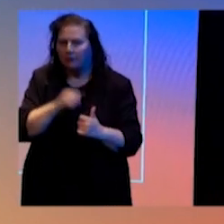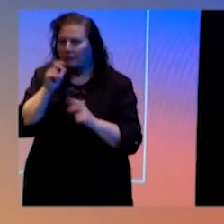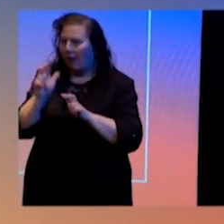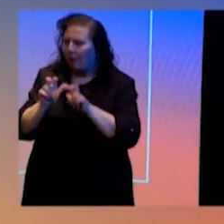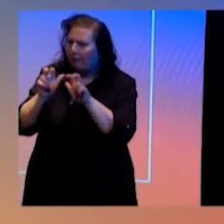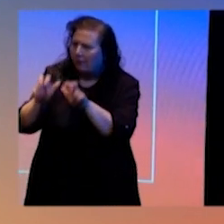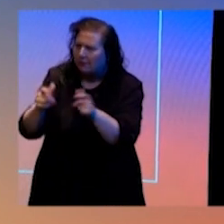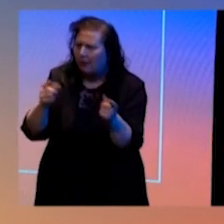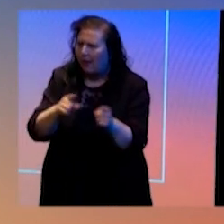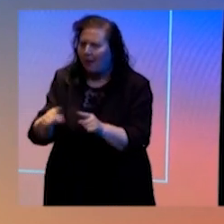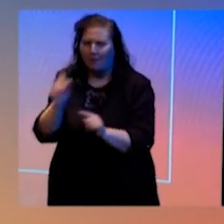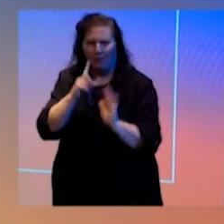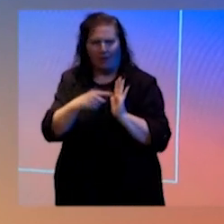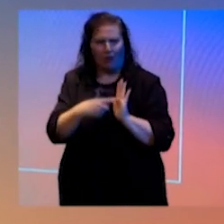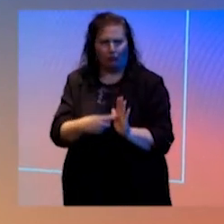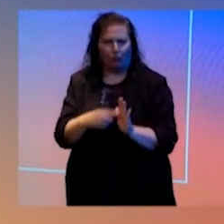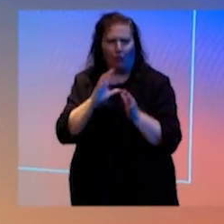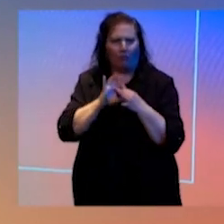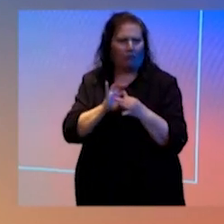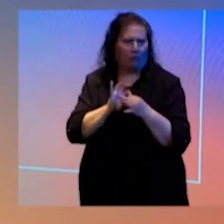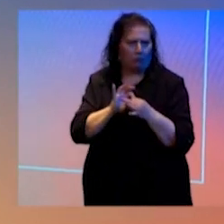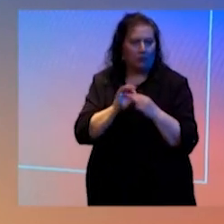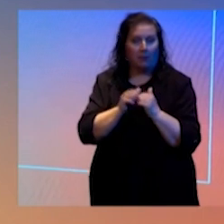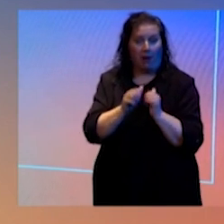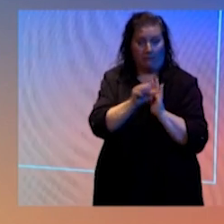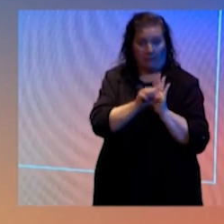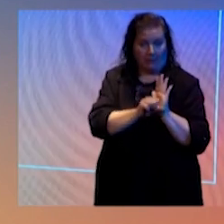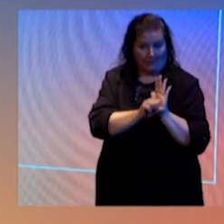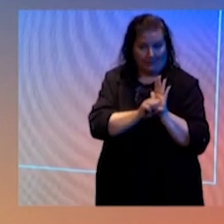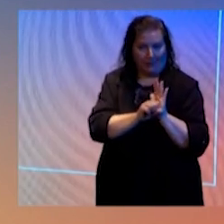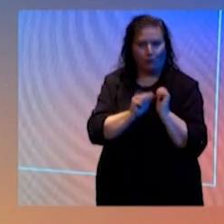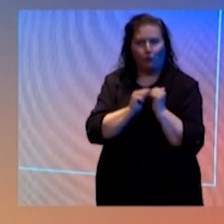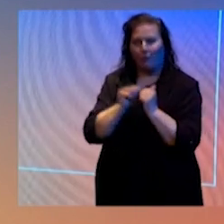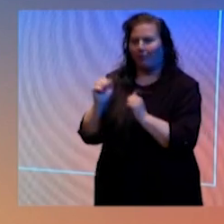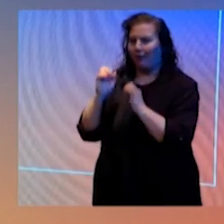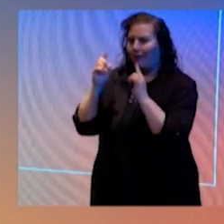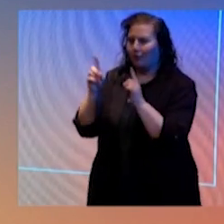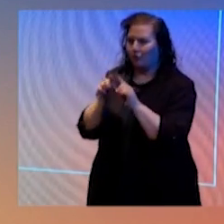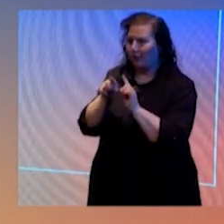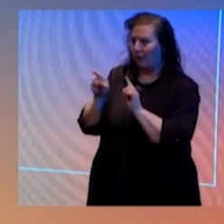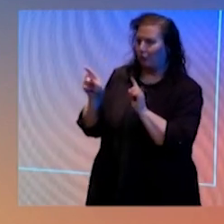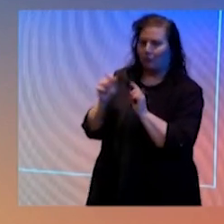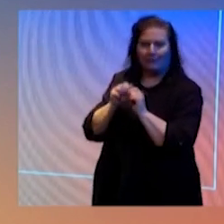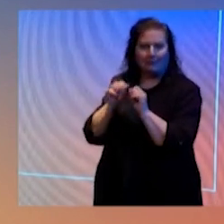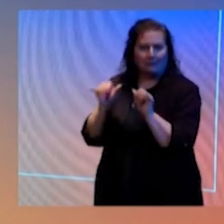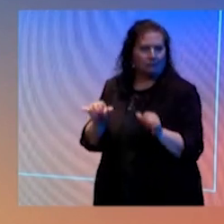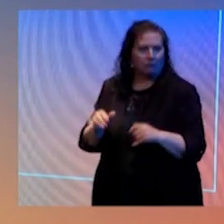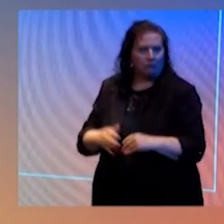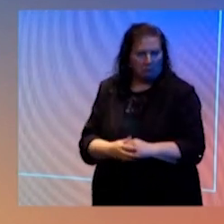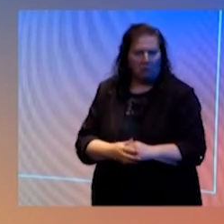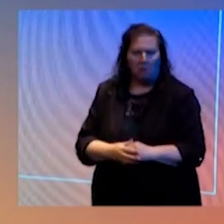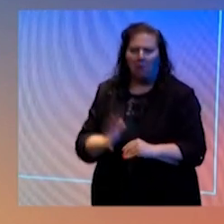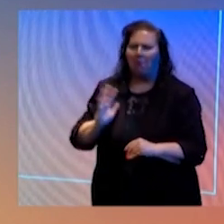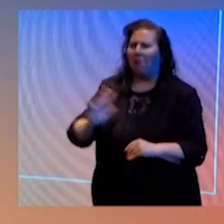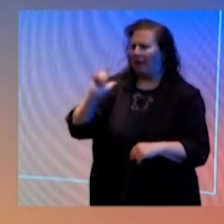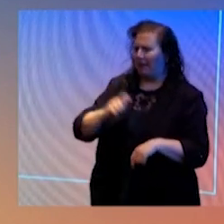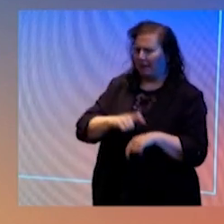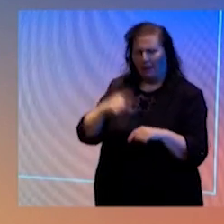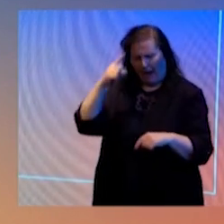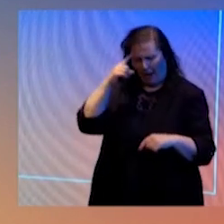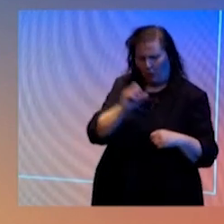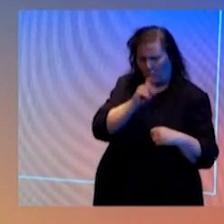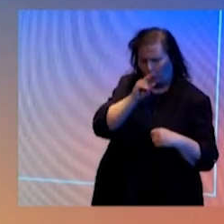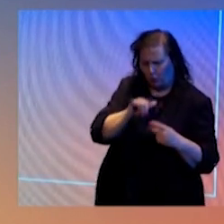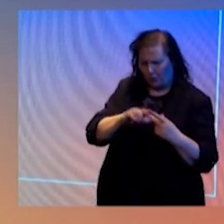long had characterized the relationship of the state with its educational institutions. And I said at the time, I believe that SUNY and CUNY